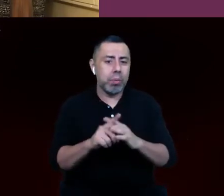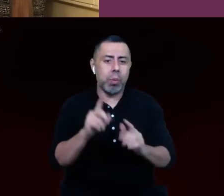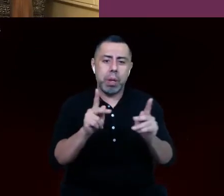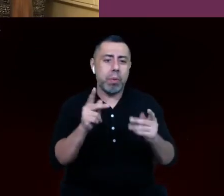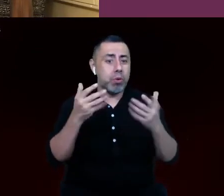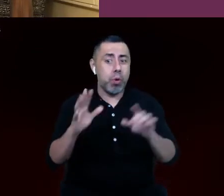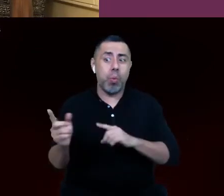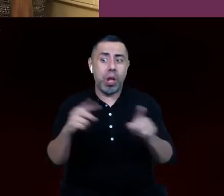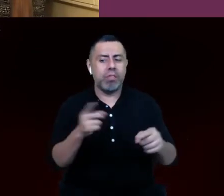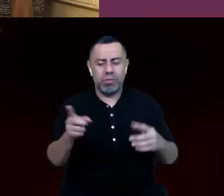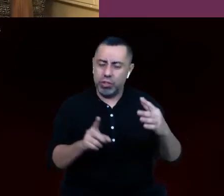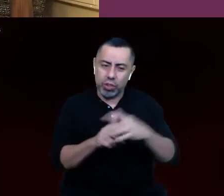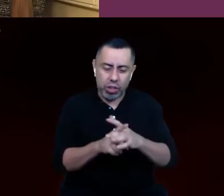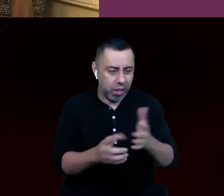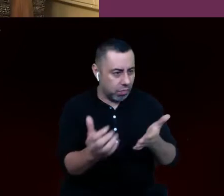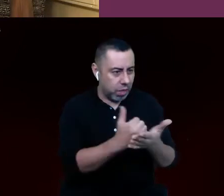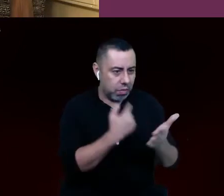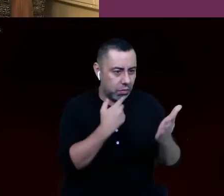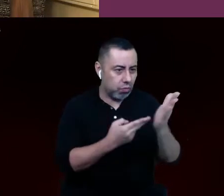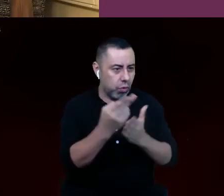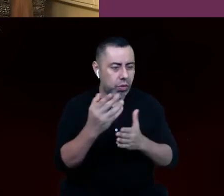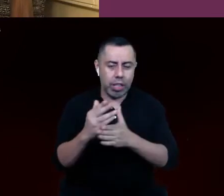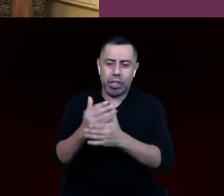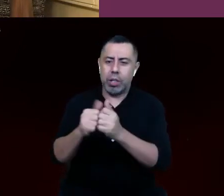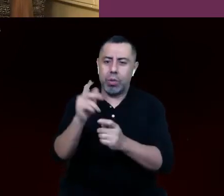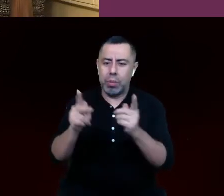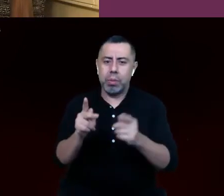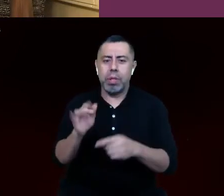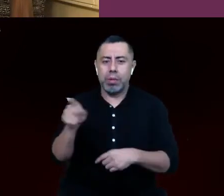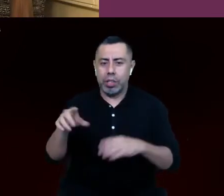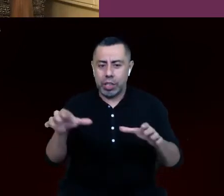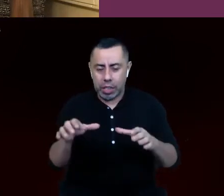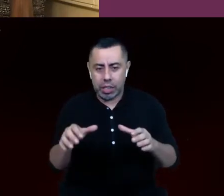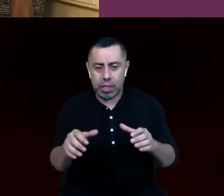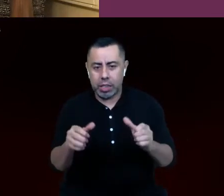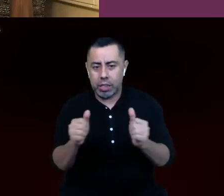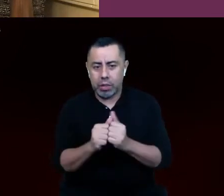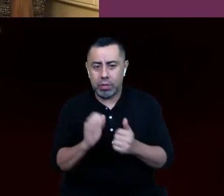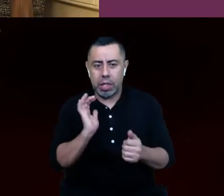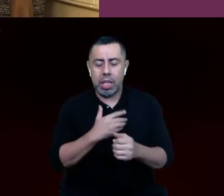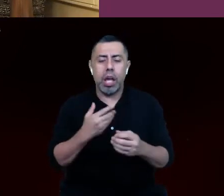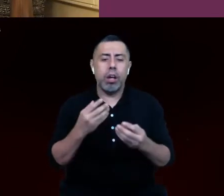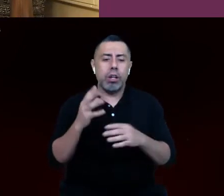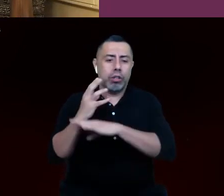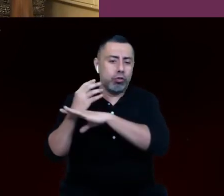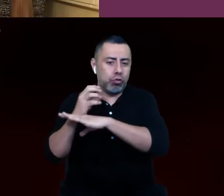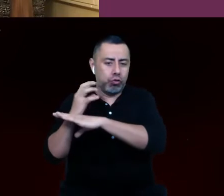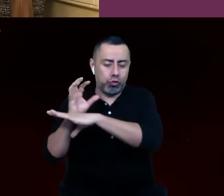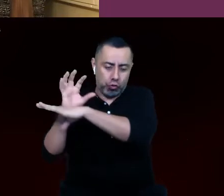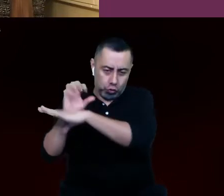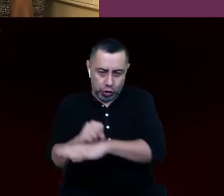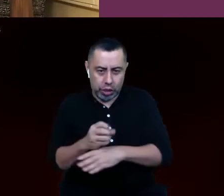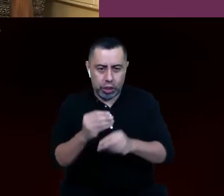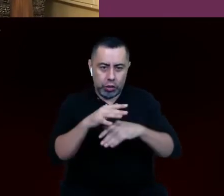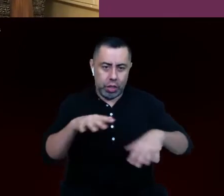truth to the people, and that's what she does. She lives traditionally on the reservation, the Navajo lands. And right after that, we have our